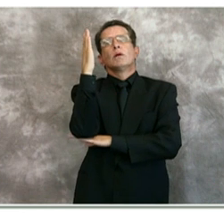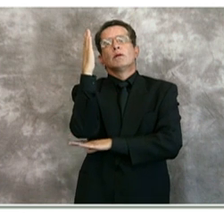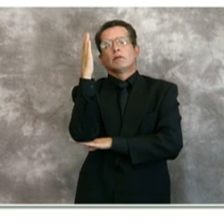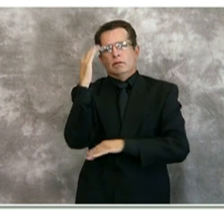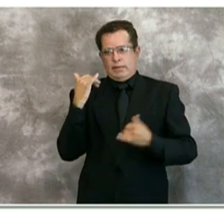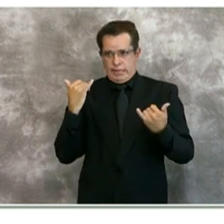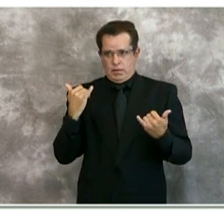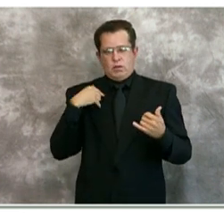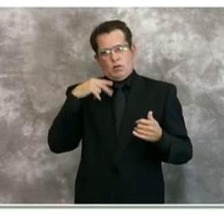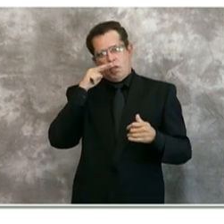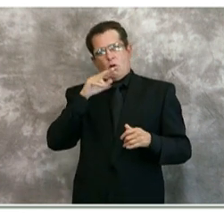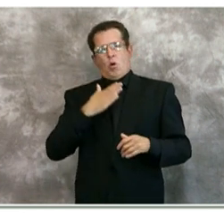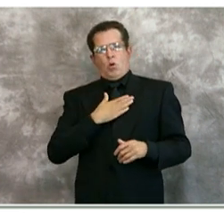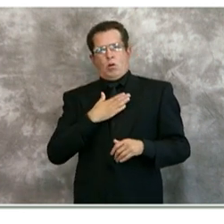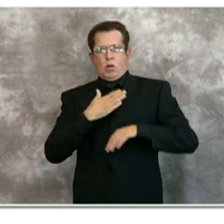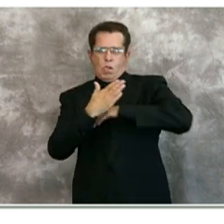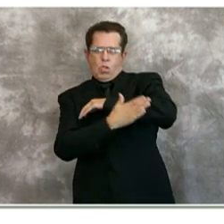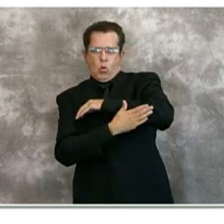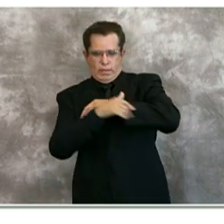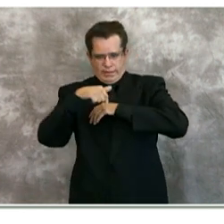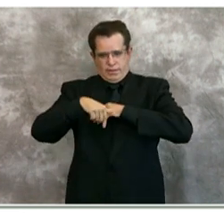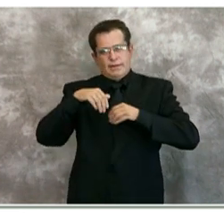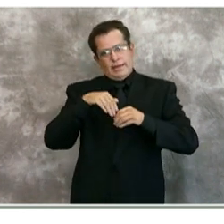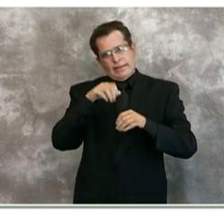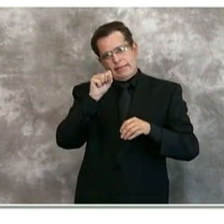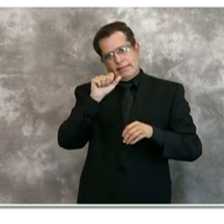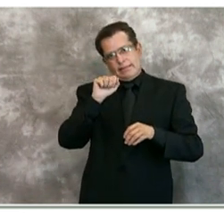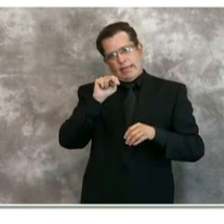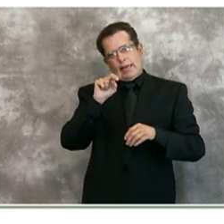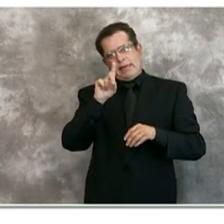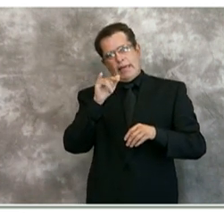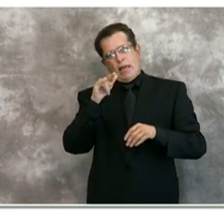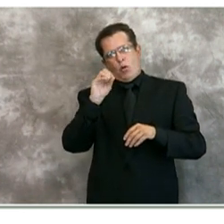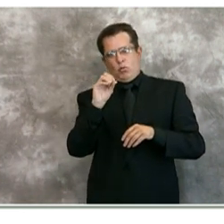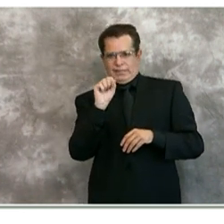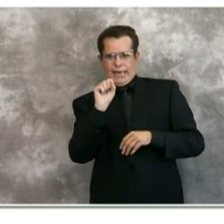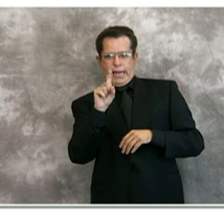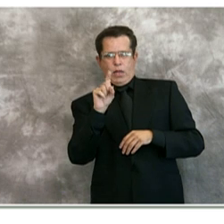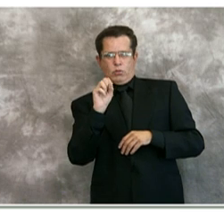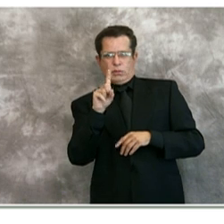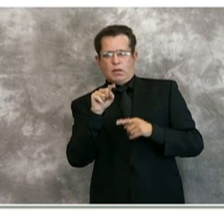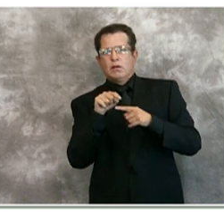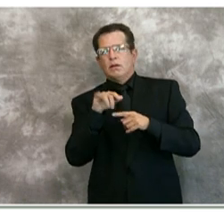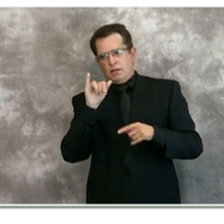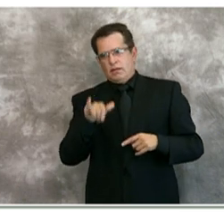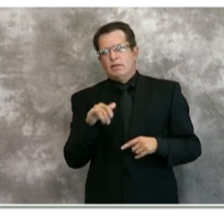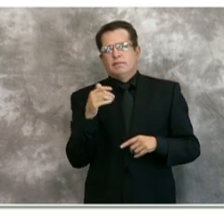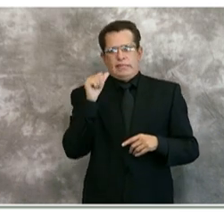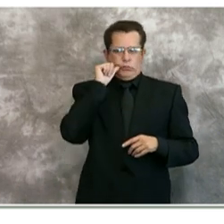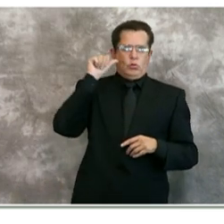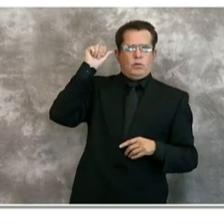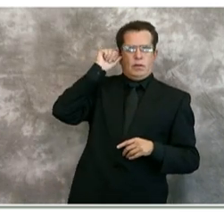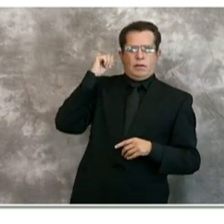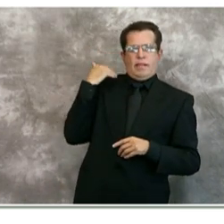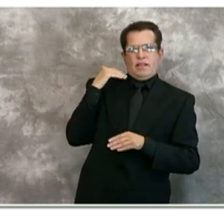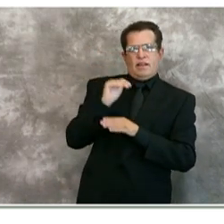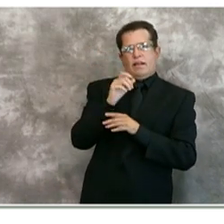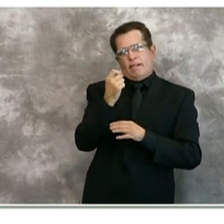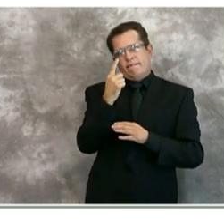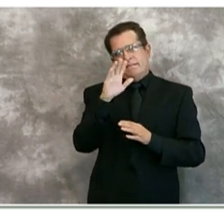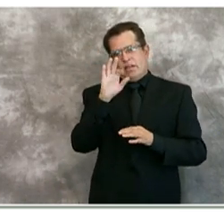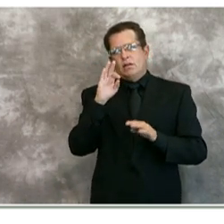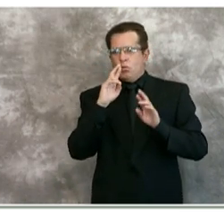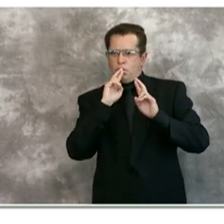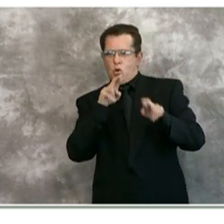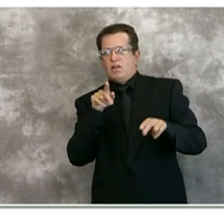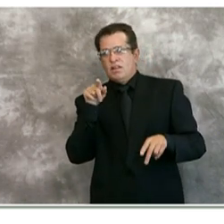statistics in San Diego County are from reports as of 11:59 yesterday. So today there is a total